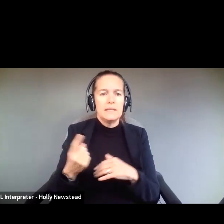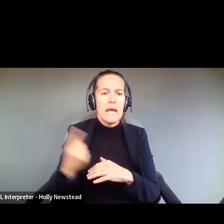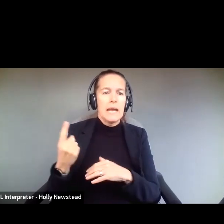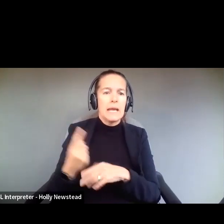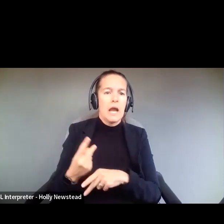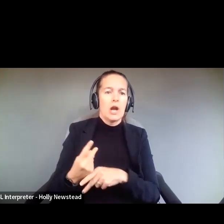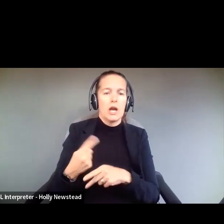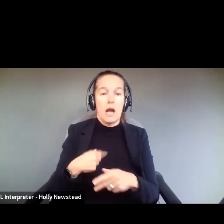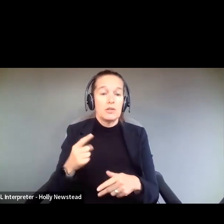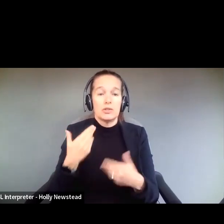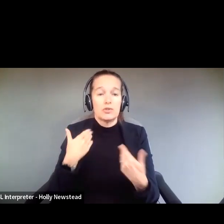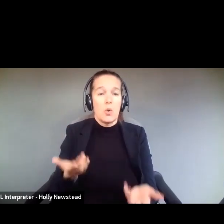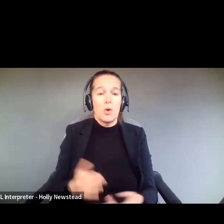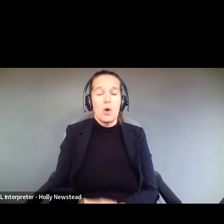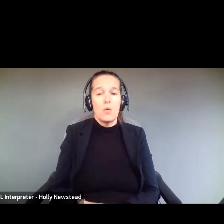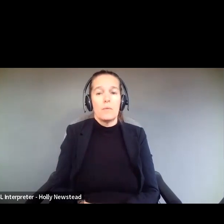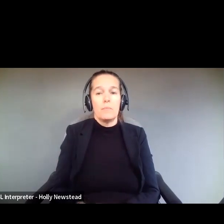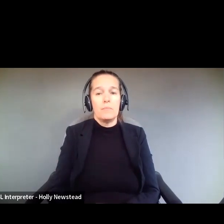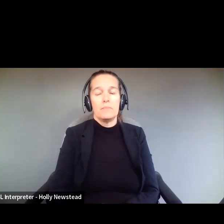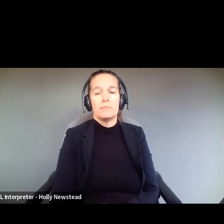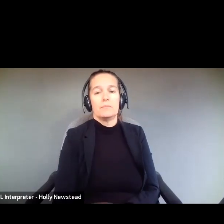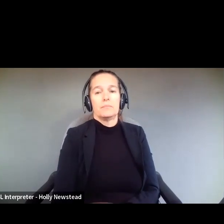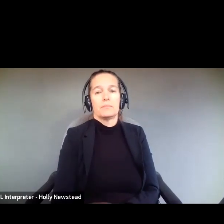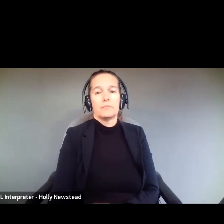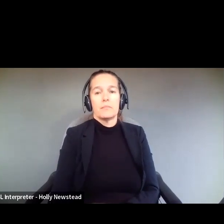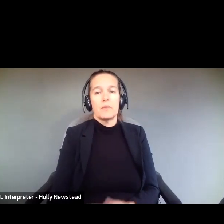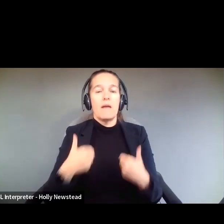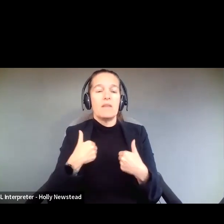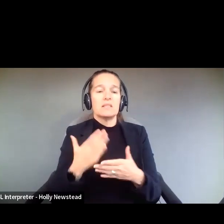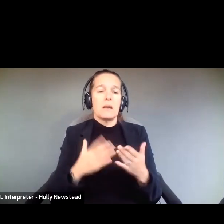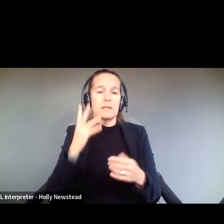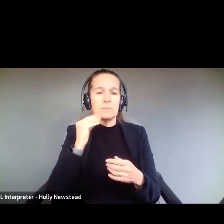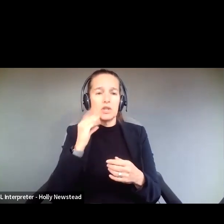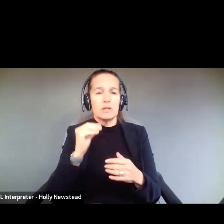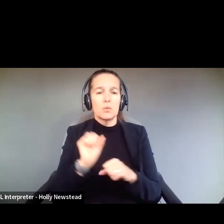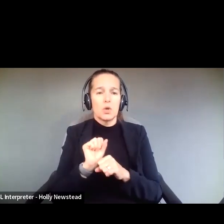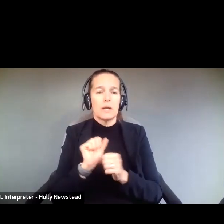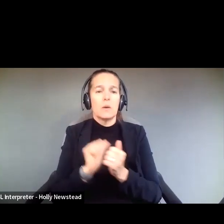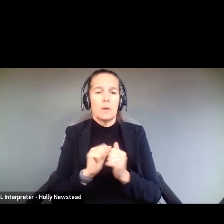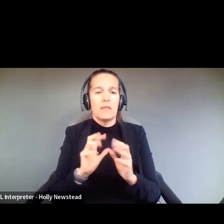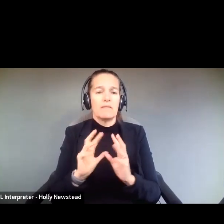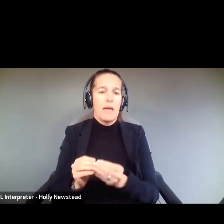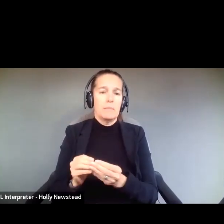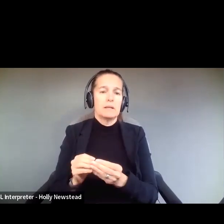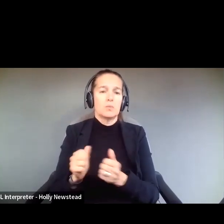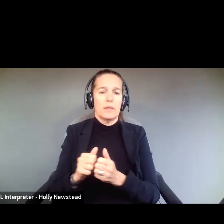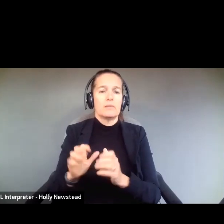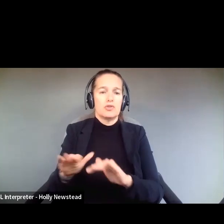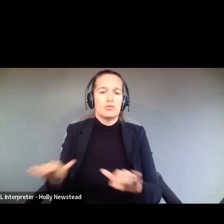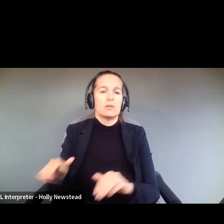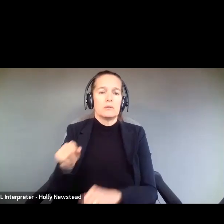just don't know. I've had some experience working with families with children who